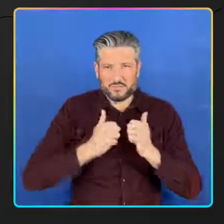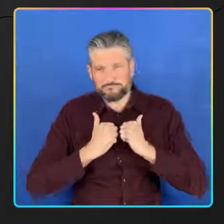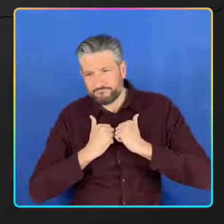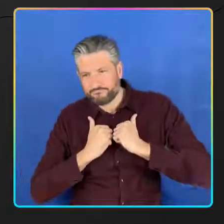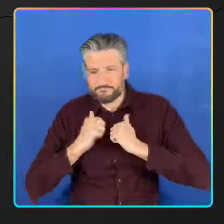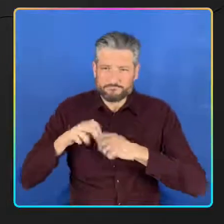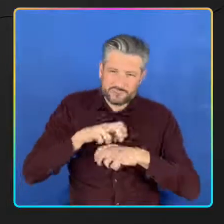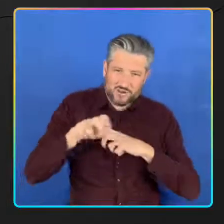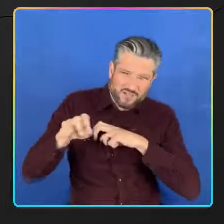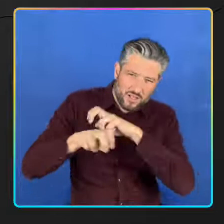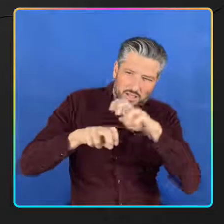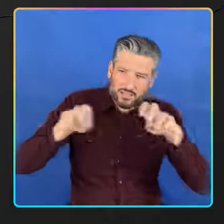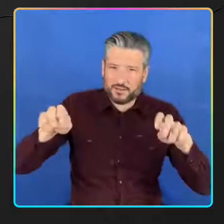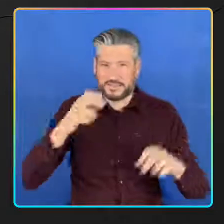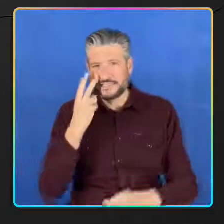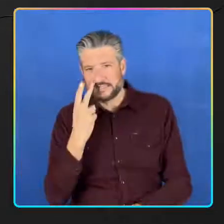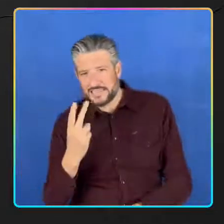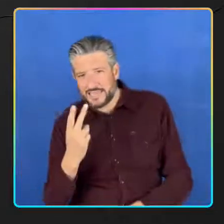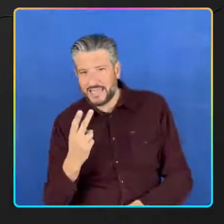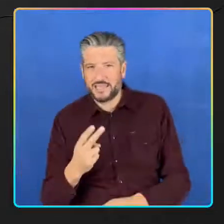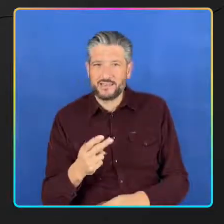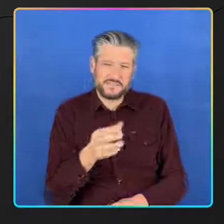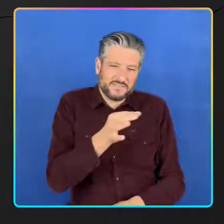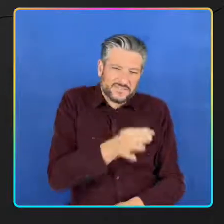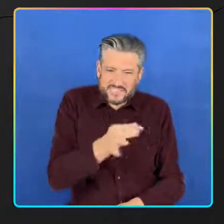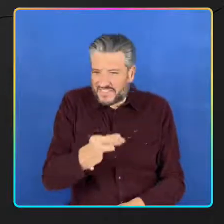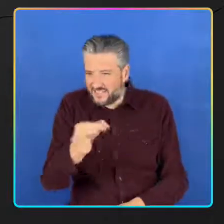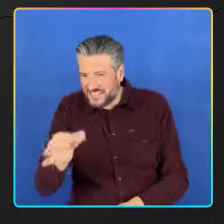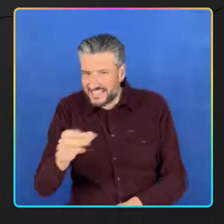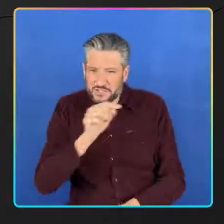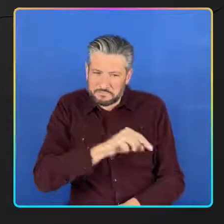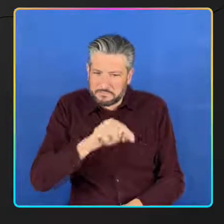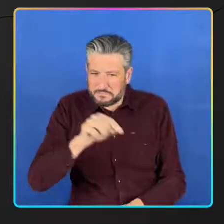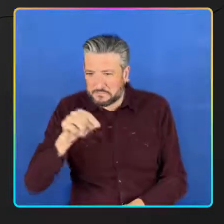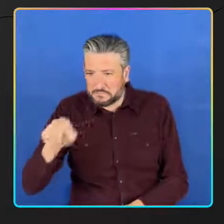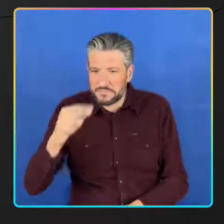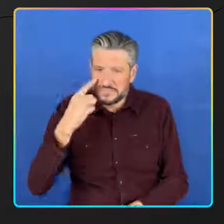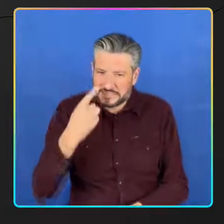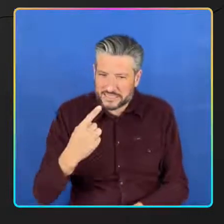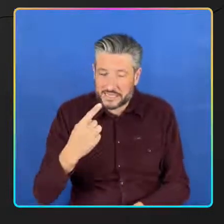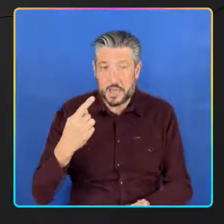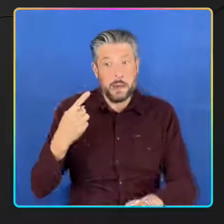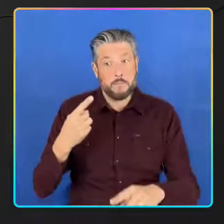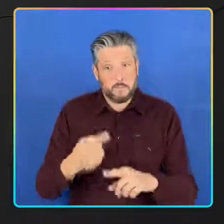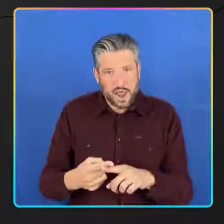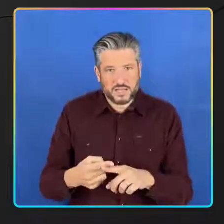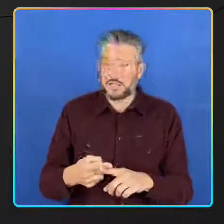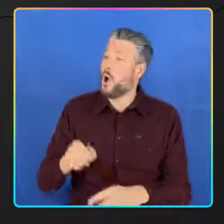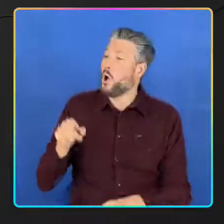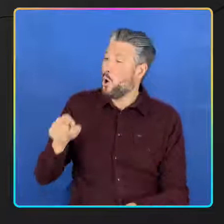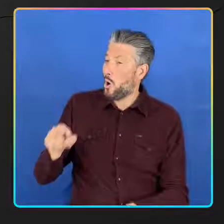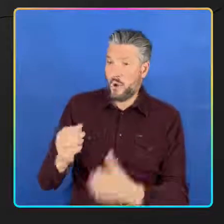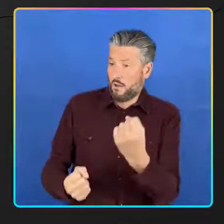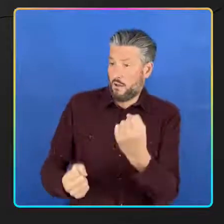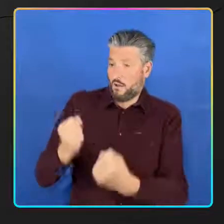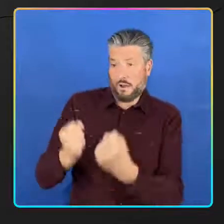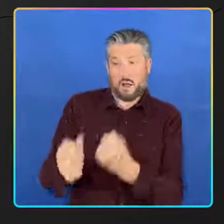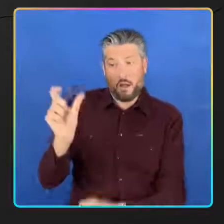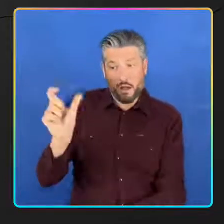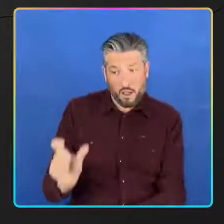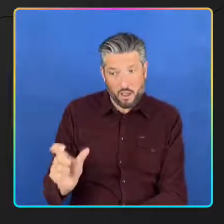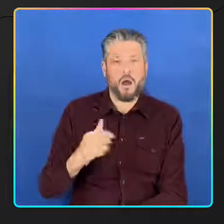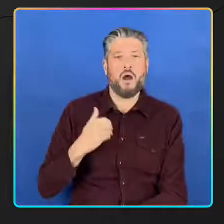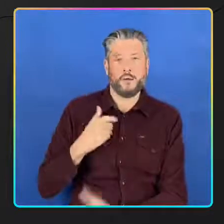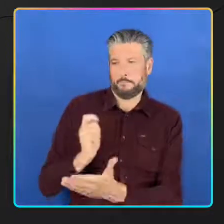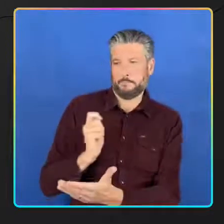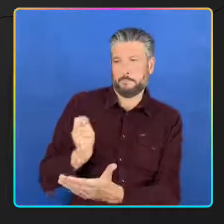little village and just talking, just hiring a driver to take us from here to there. And I was like using my best